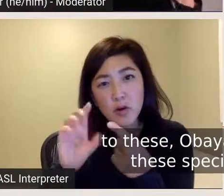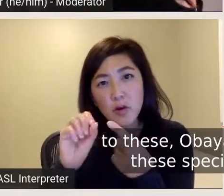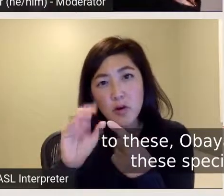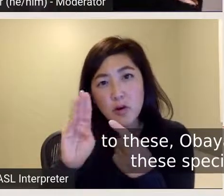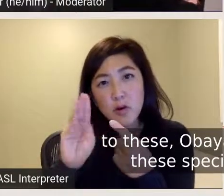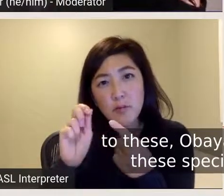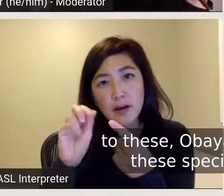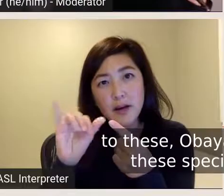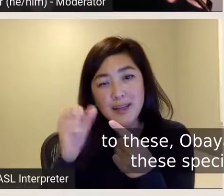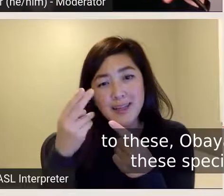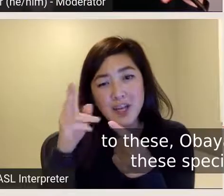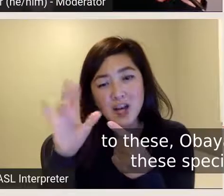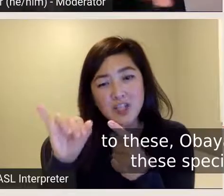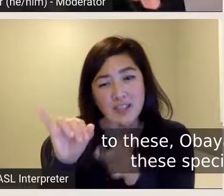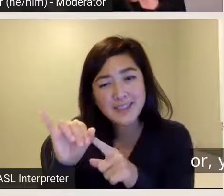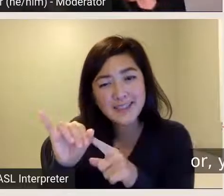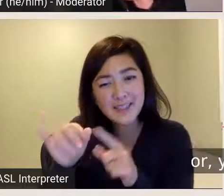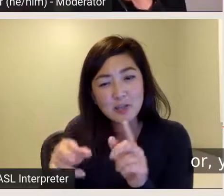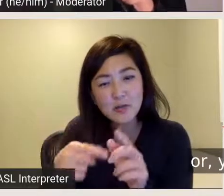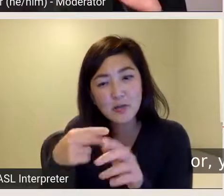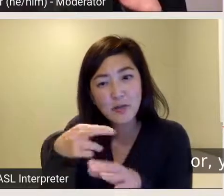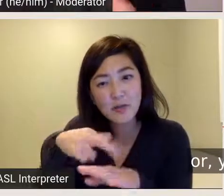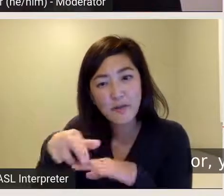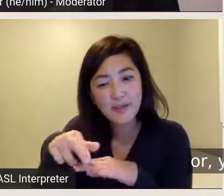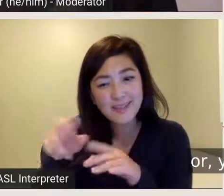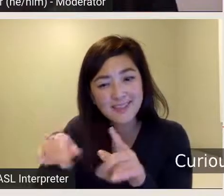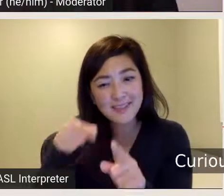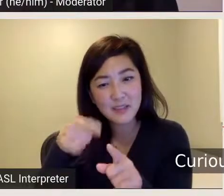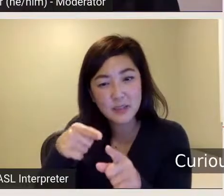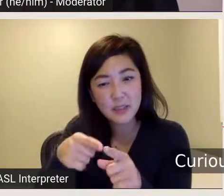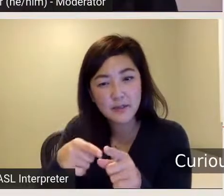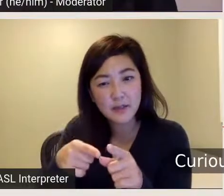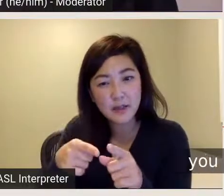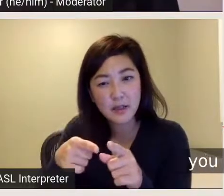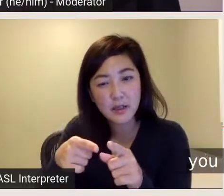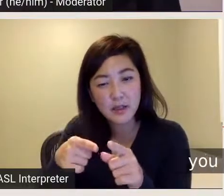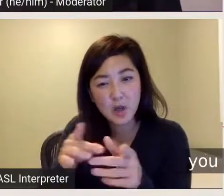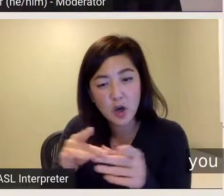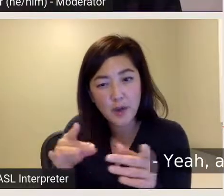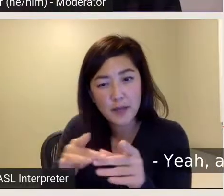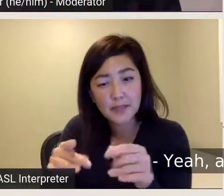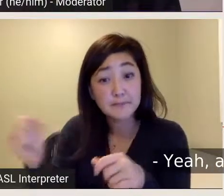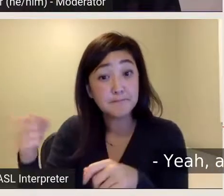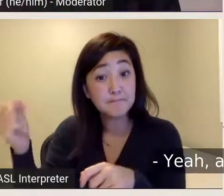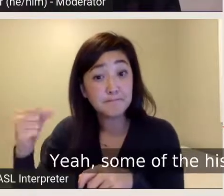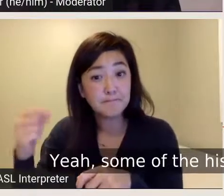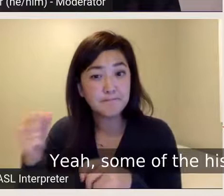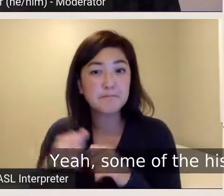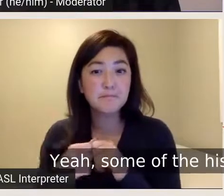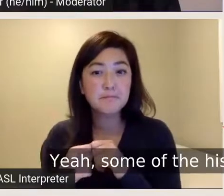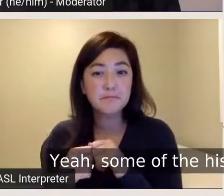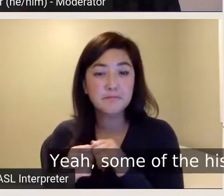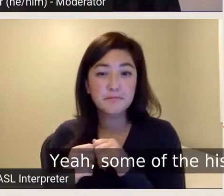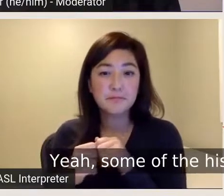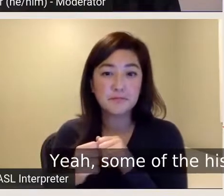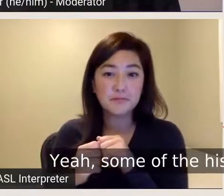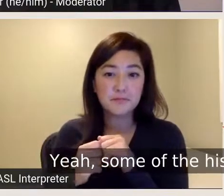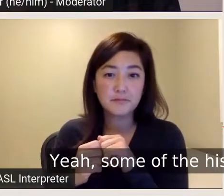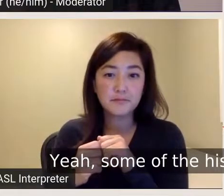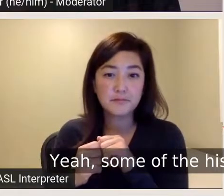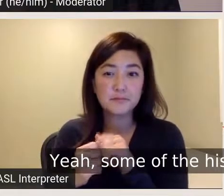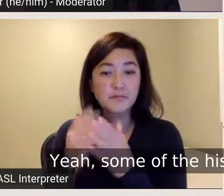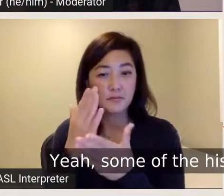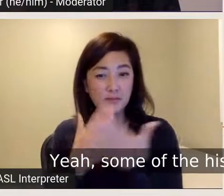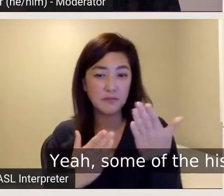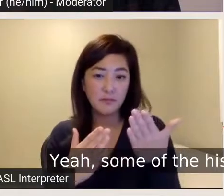Obayashi referencing these specific moments, or curious what you have? Yeah, absolutely. Yeah, some of